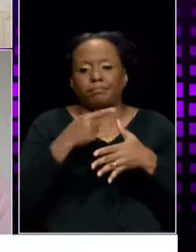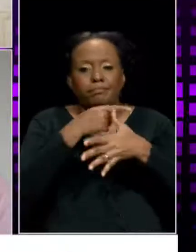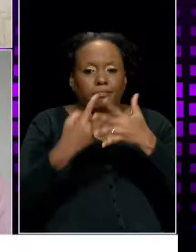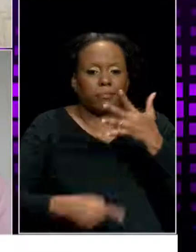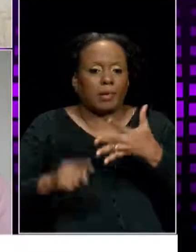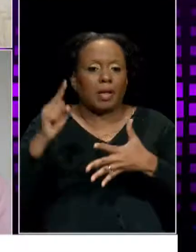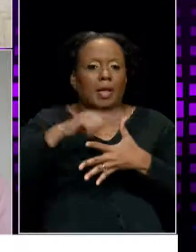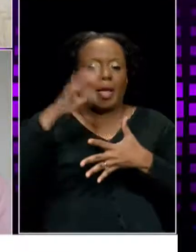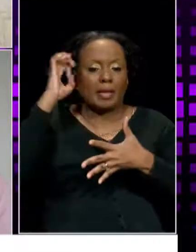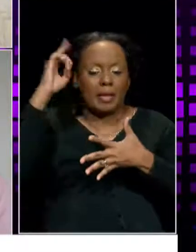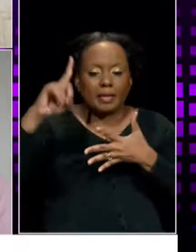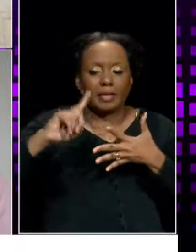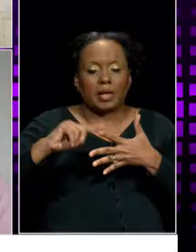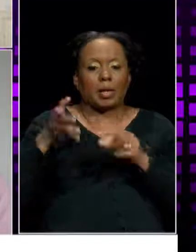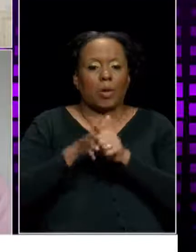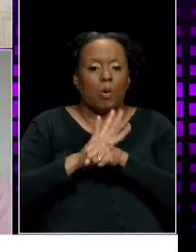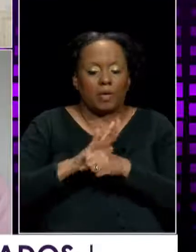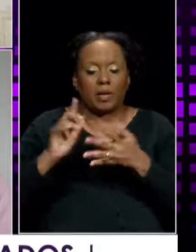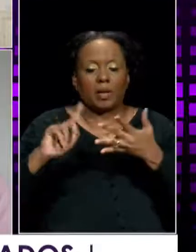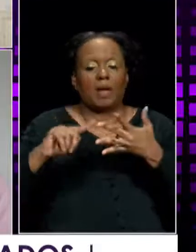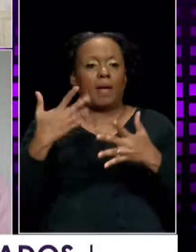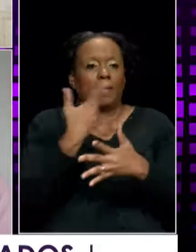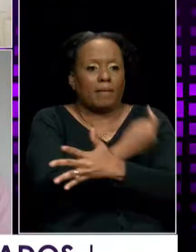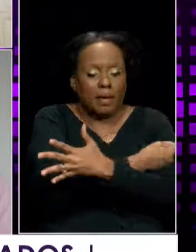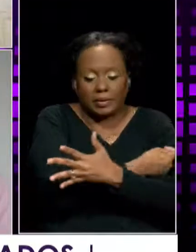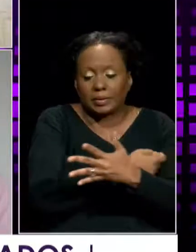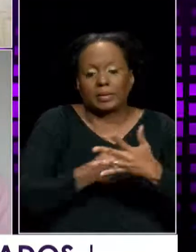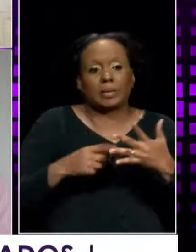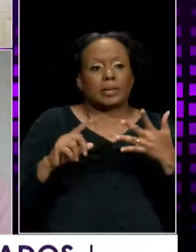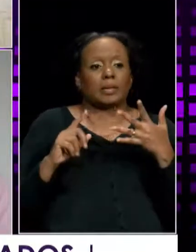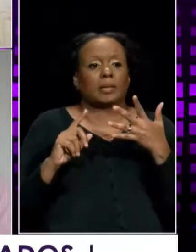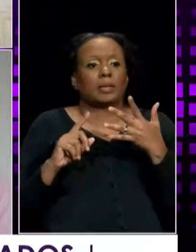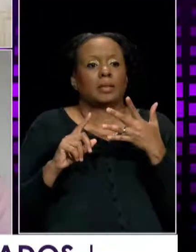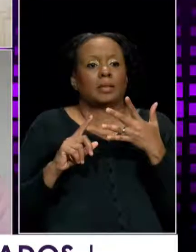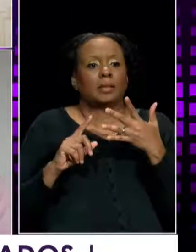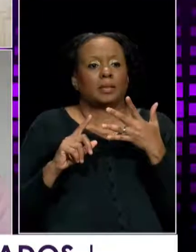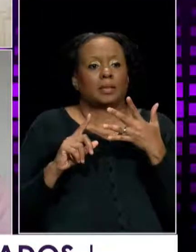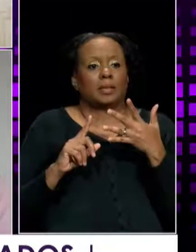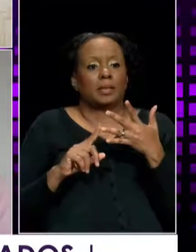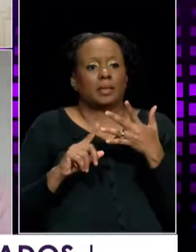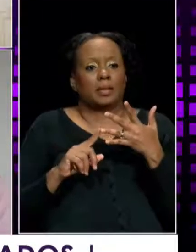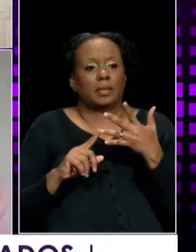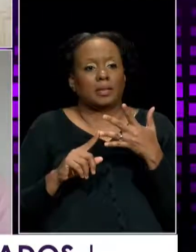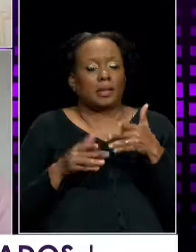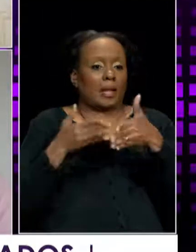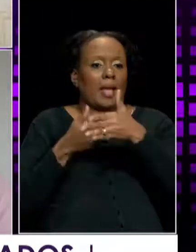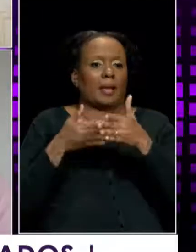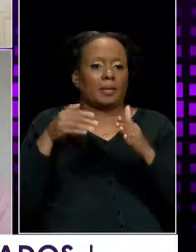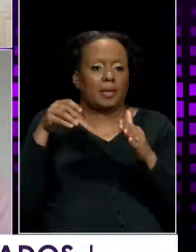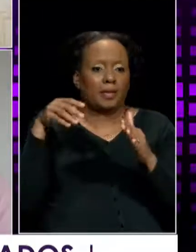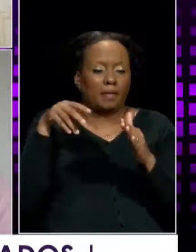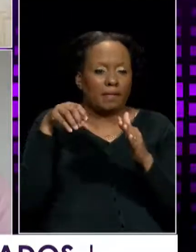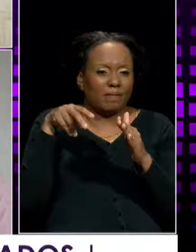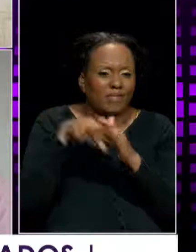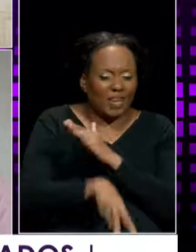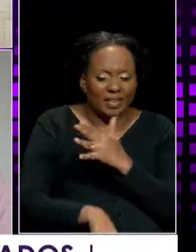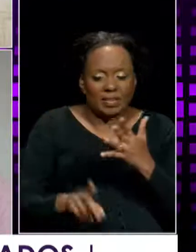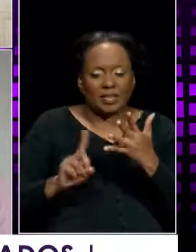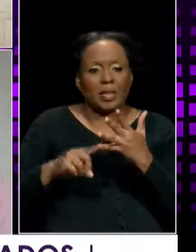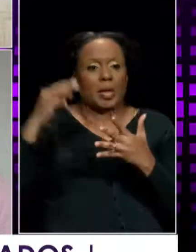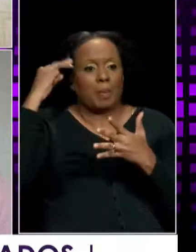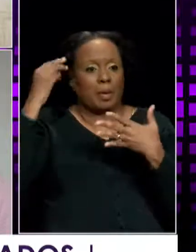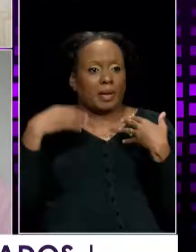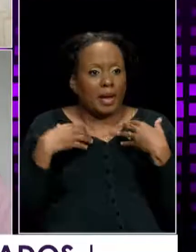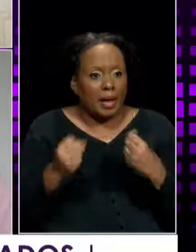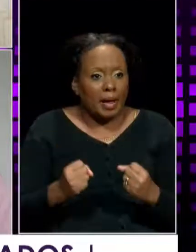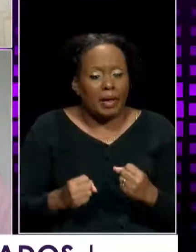education, COVID-19, vaccine. We've covered things like anti-violence, mental health, the development